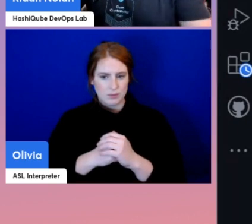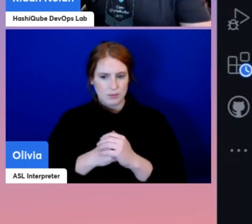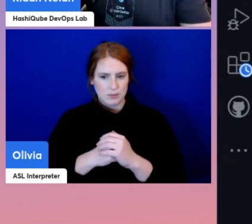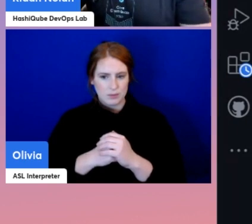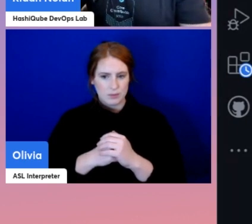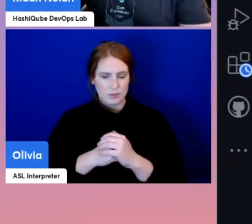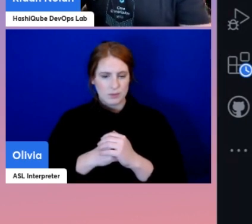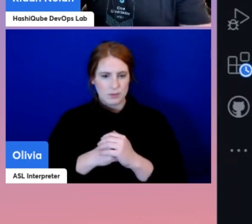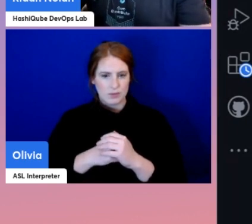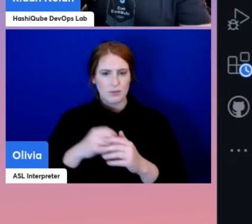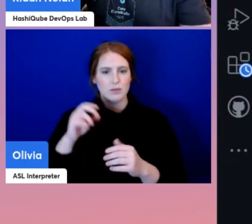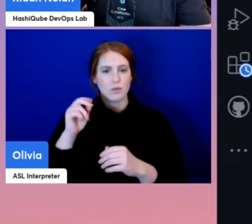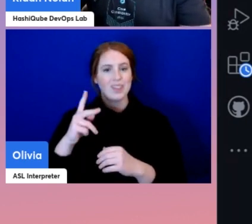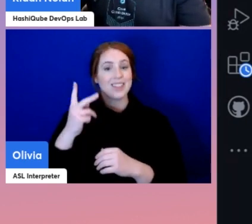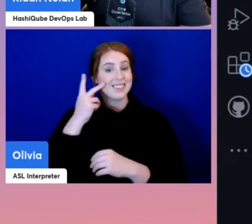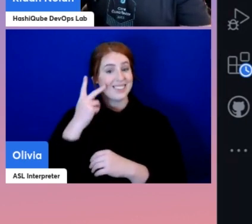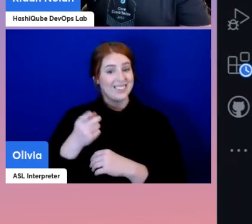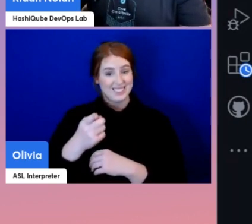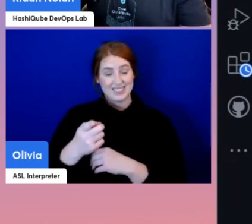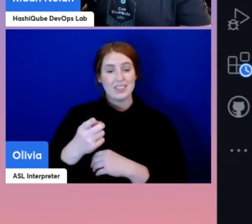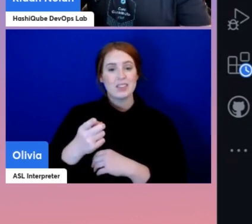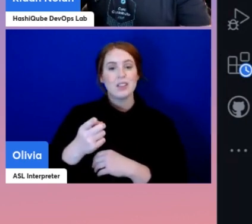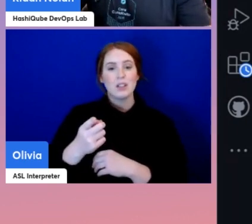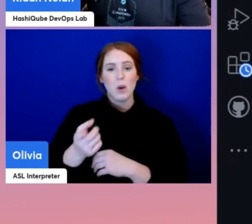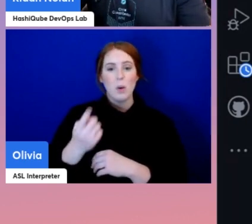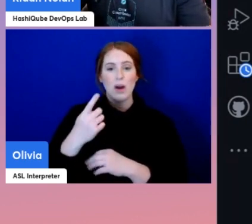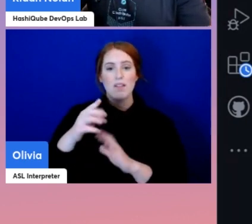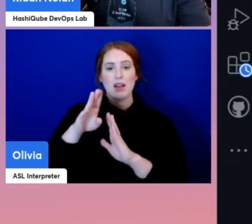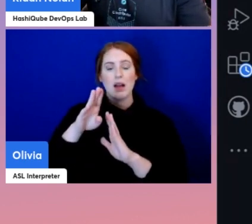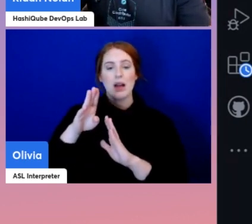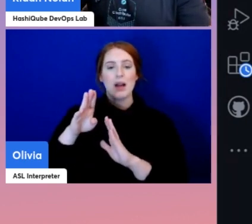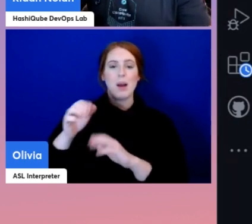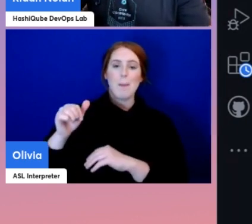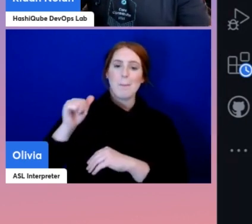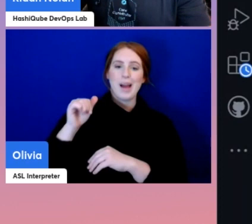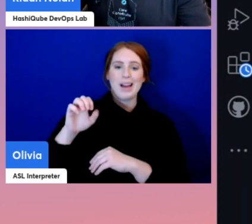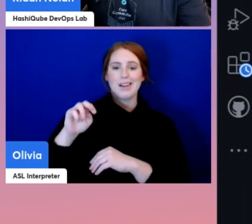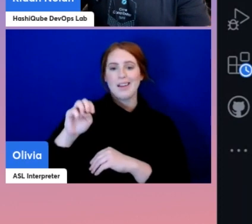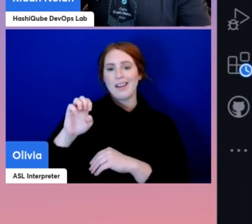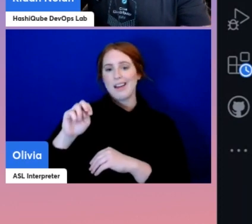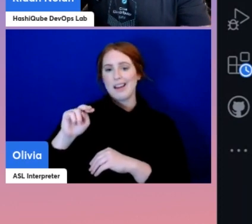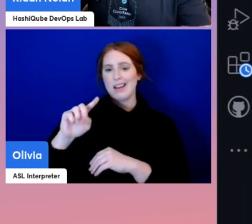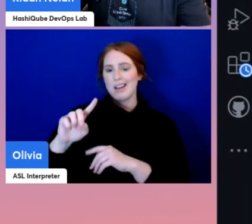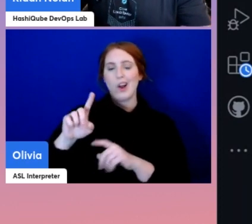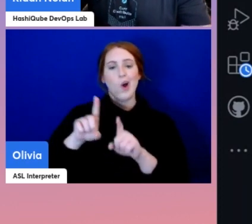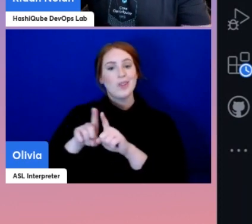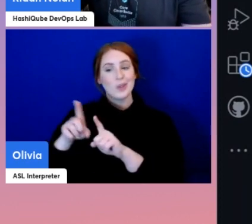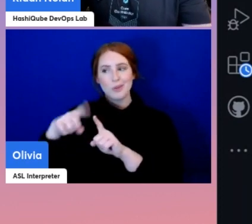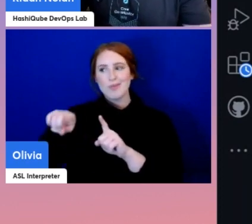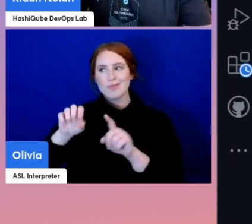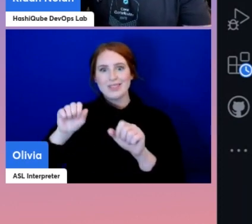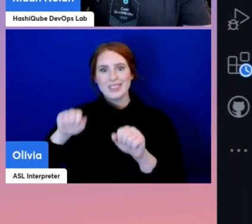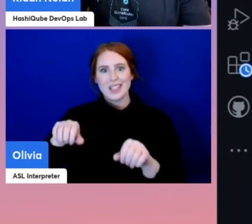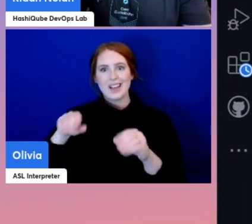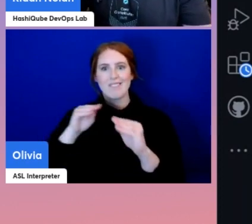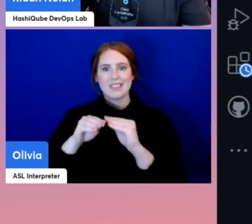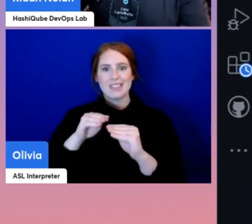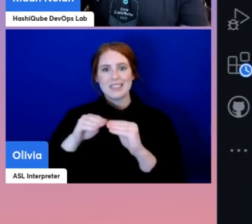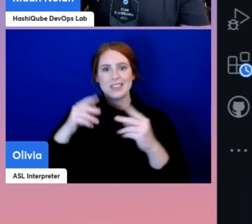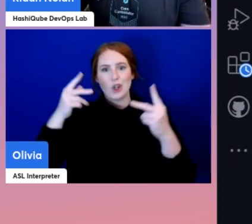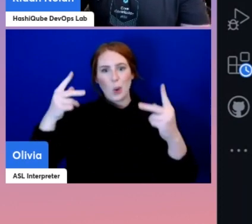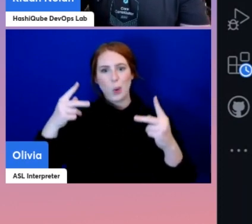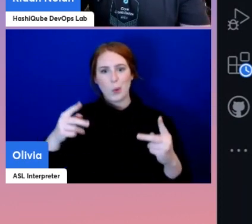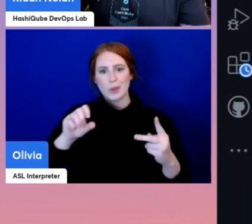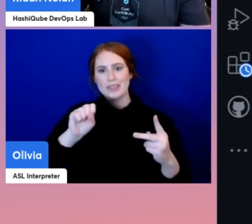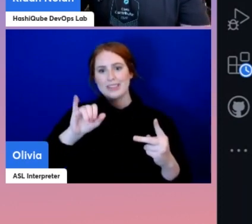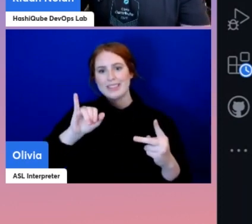see. So one of these battery of tests is also stuff that can fix our syntax for us. So make